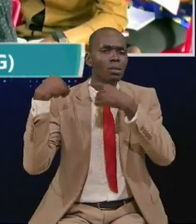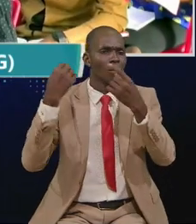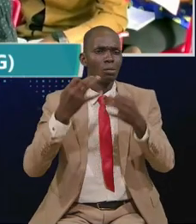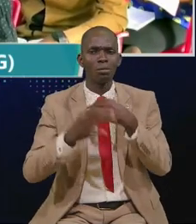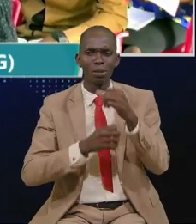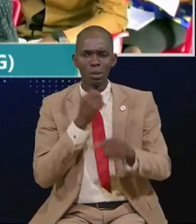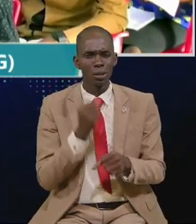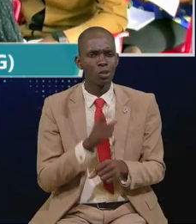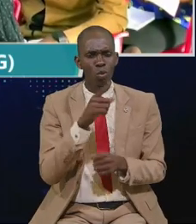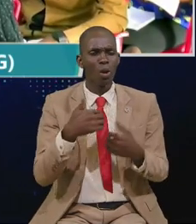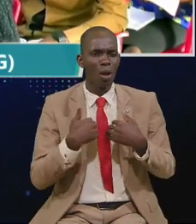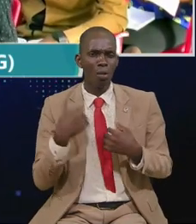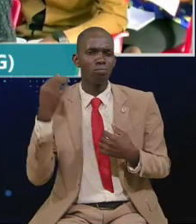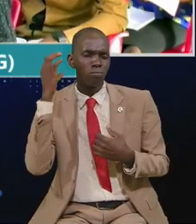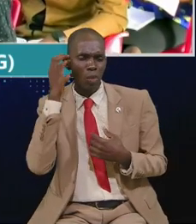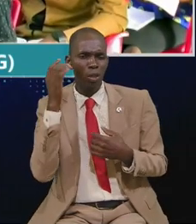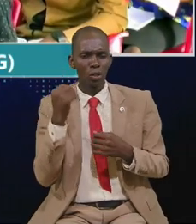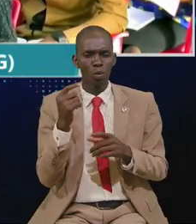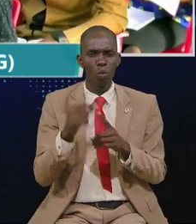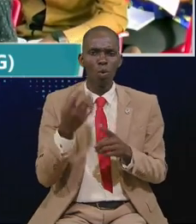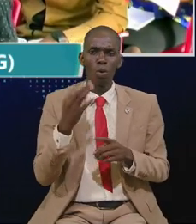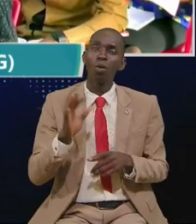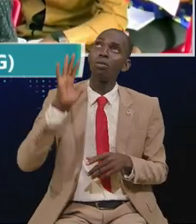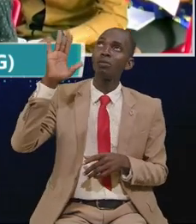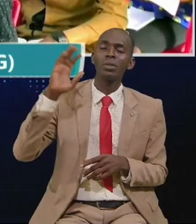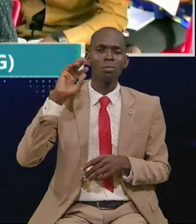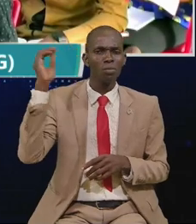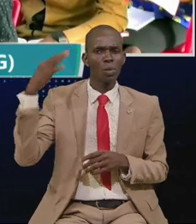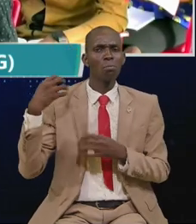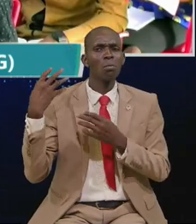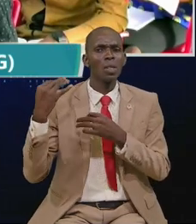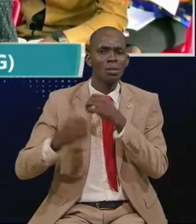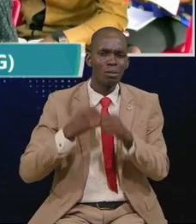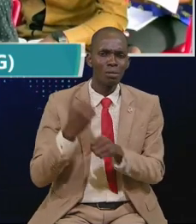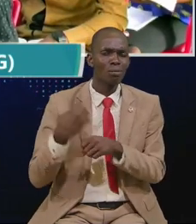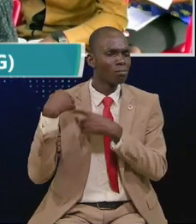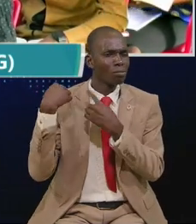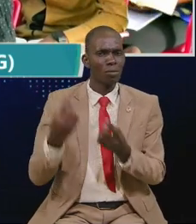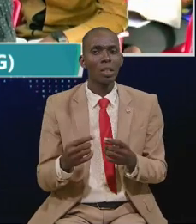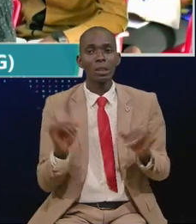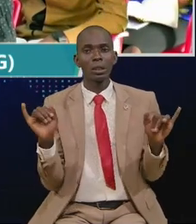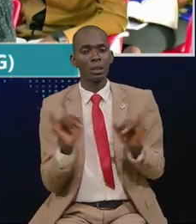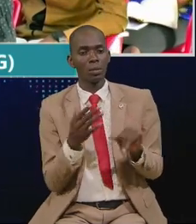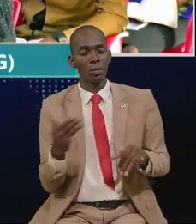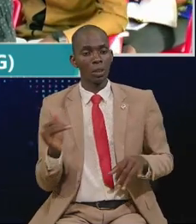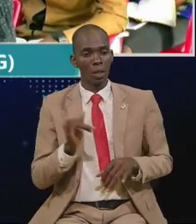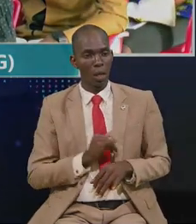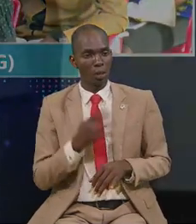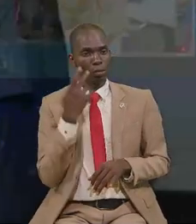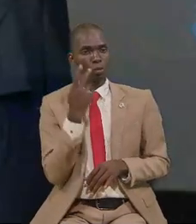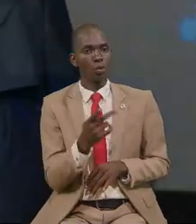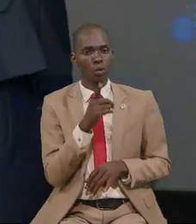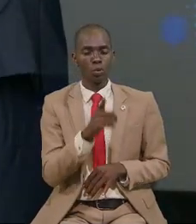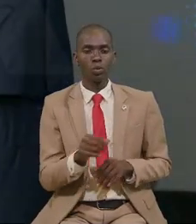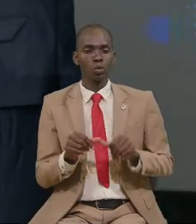the word of his grace all these years, the same thing I saw you doing